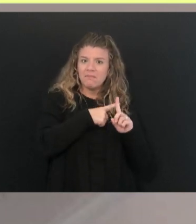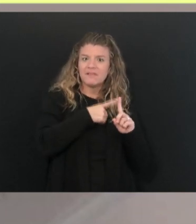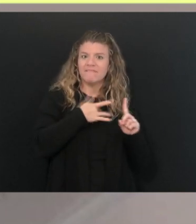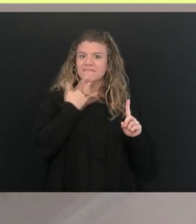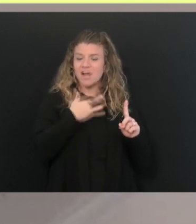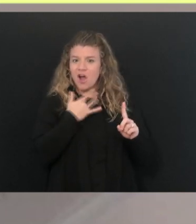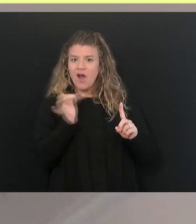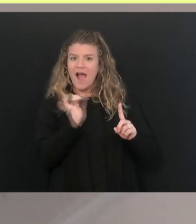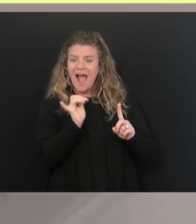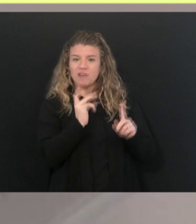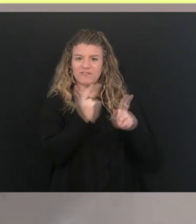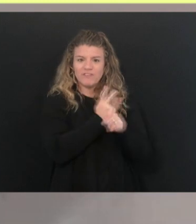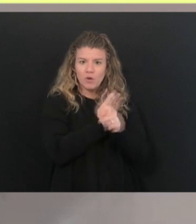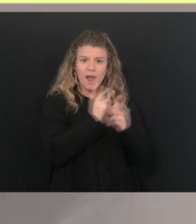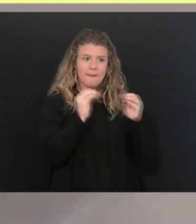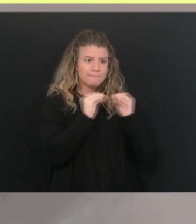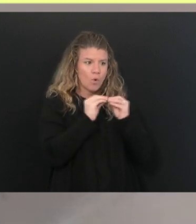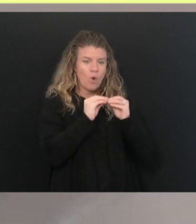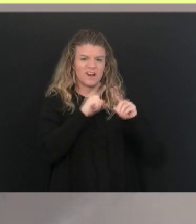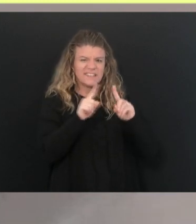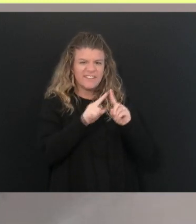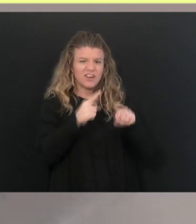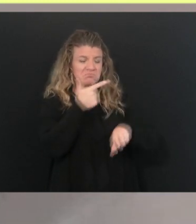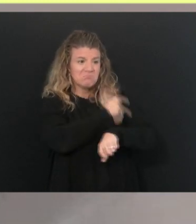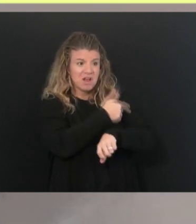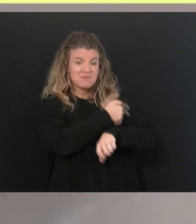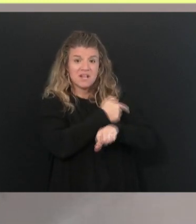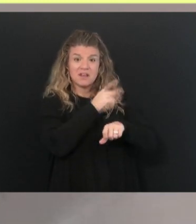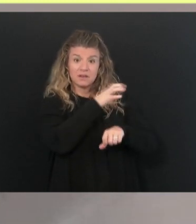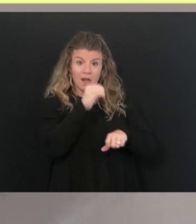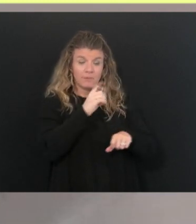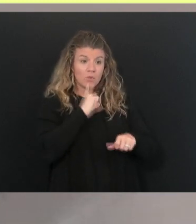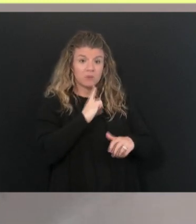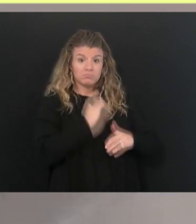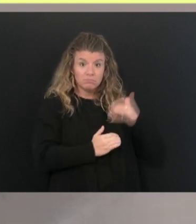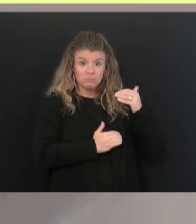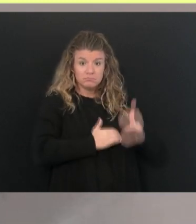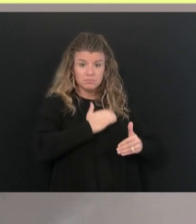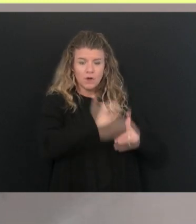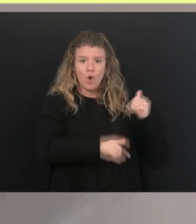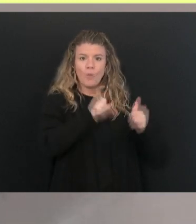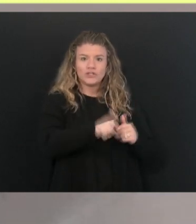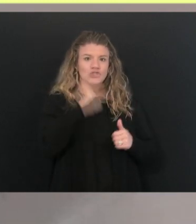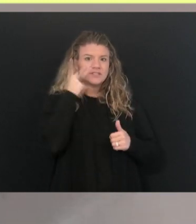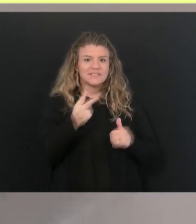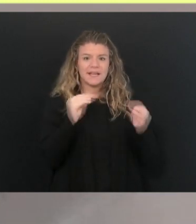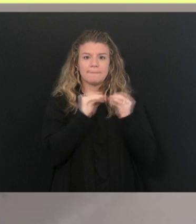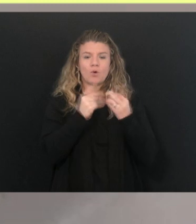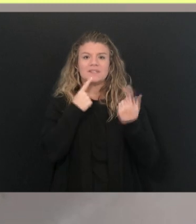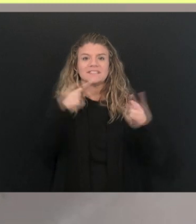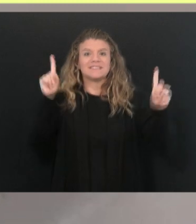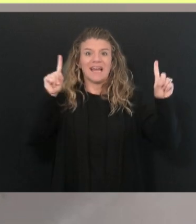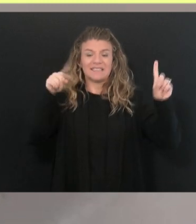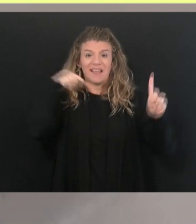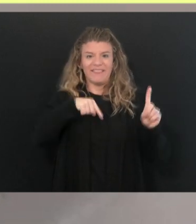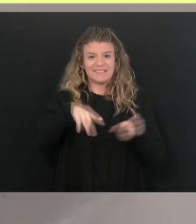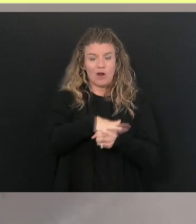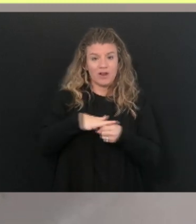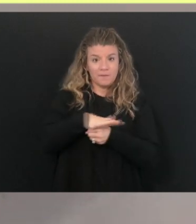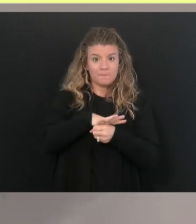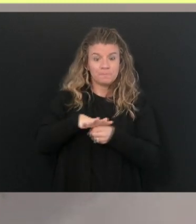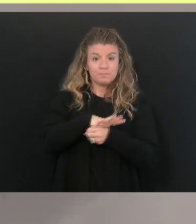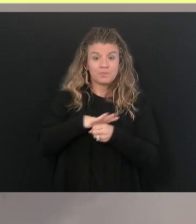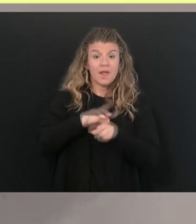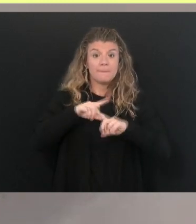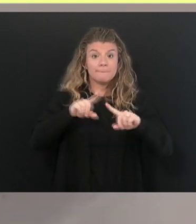these multiple vaccine companies are moving forward, that we should see success in this venue, in this area.